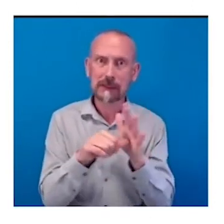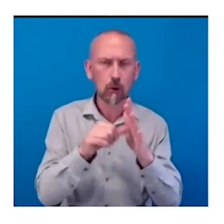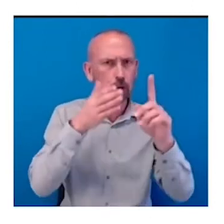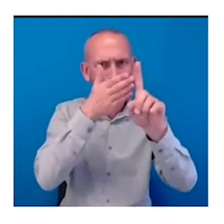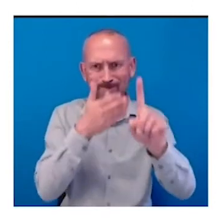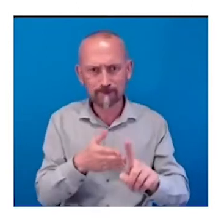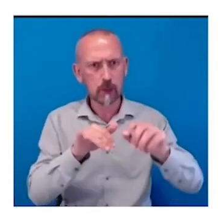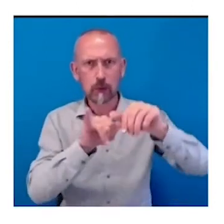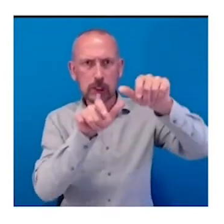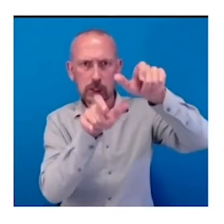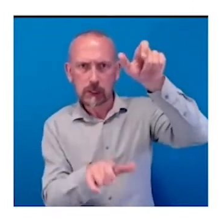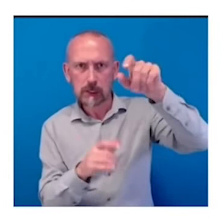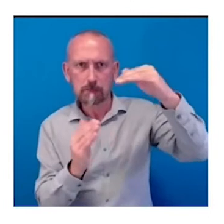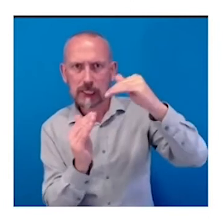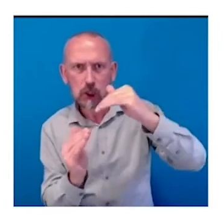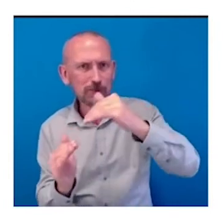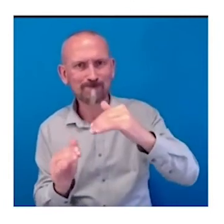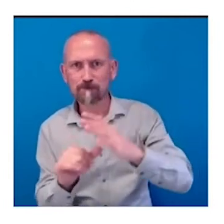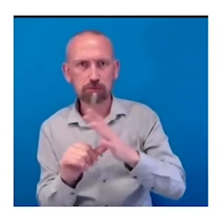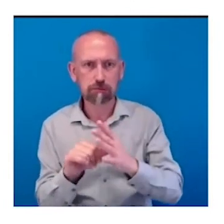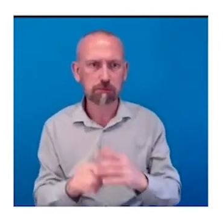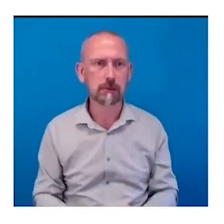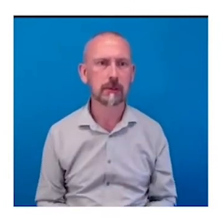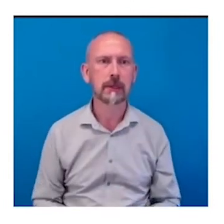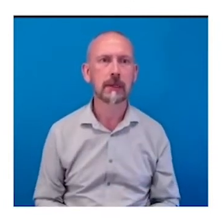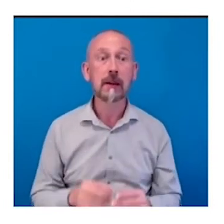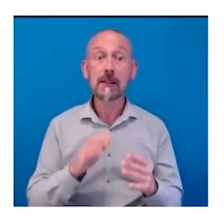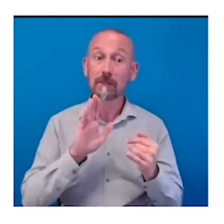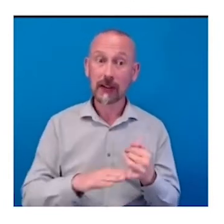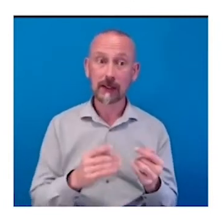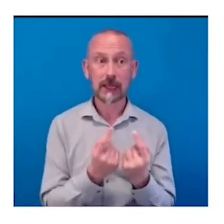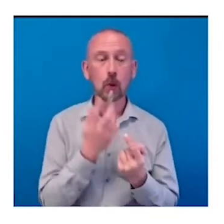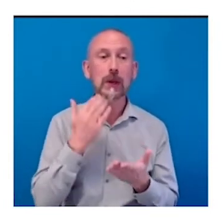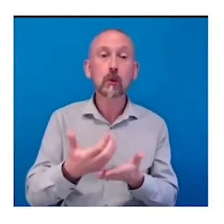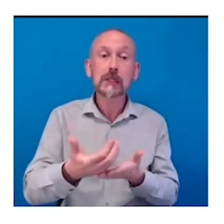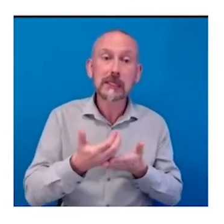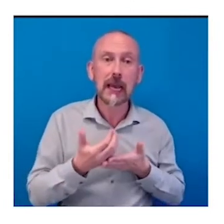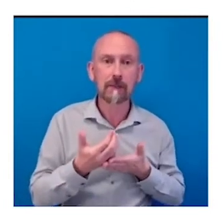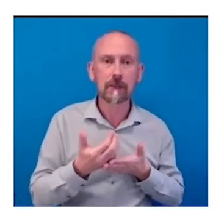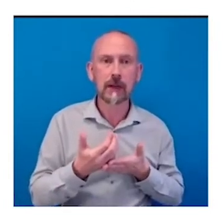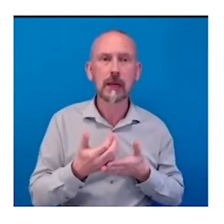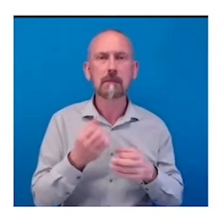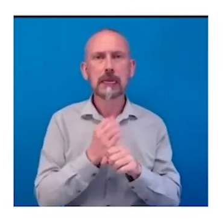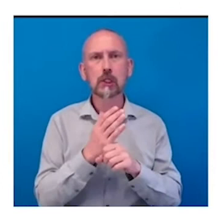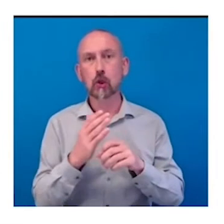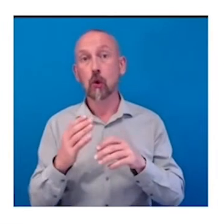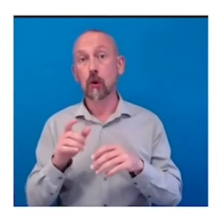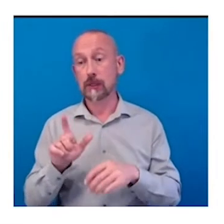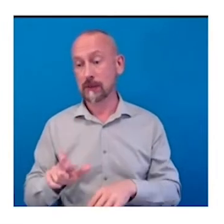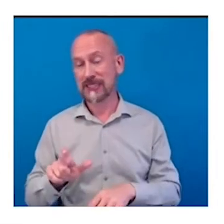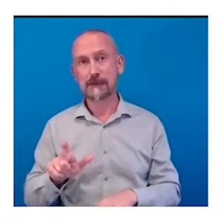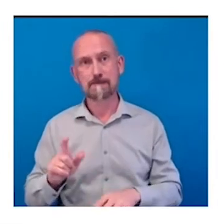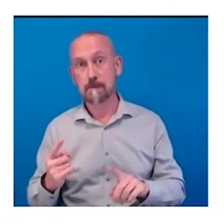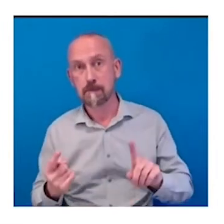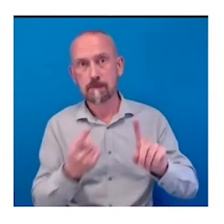etc. And then finally, when you actually save your spreadsheet, make sure the focus is on cell A1, unless you specifically